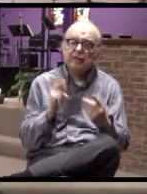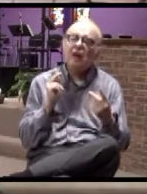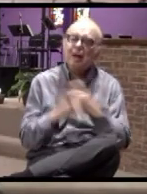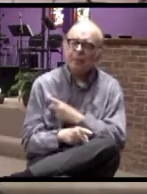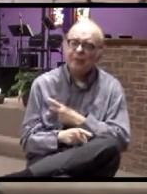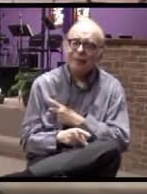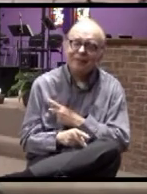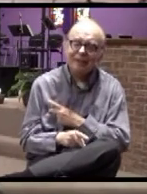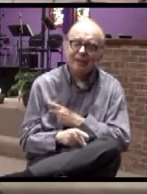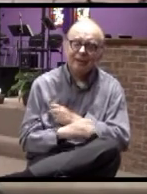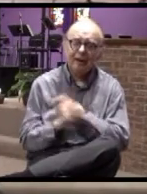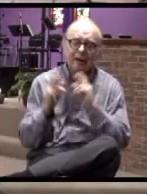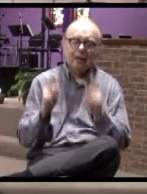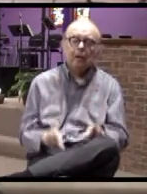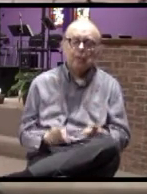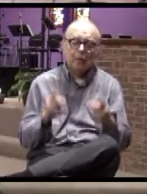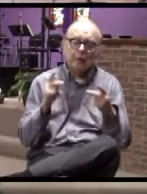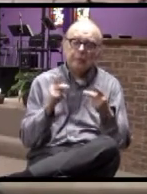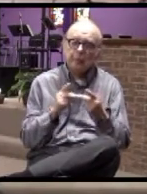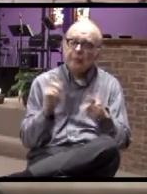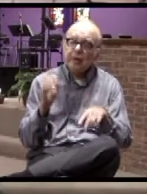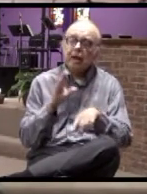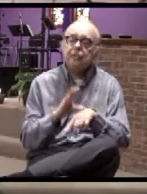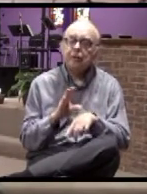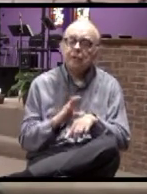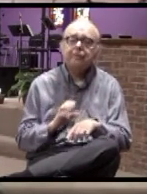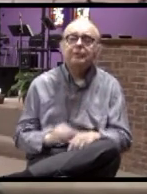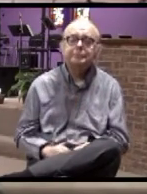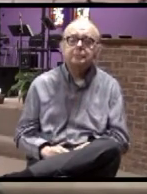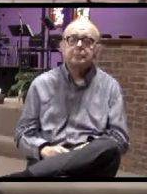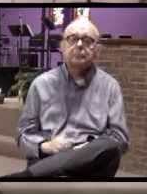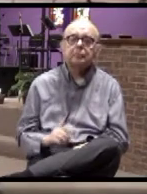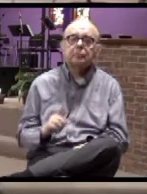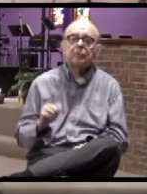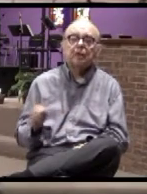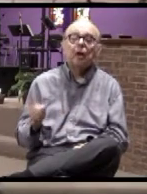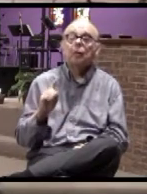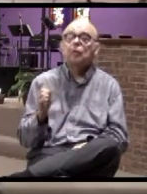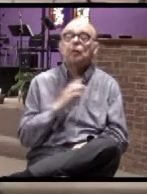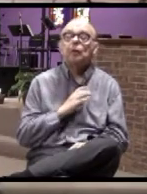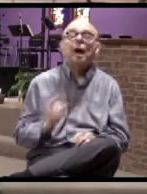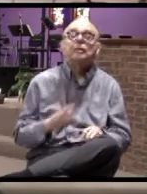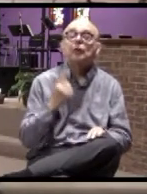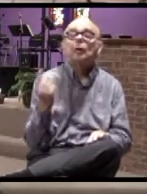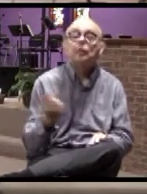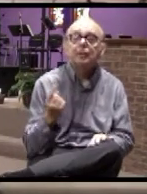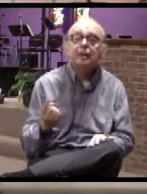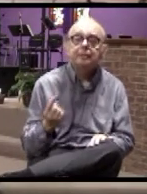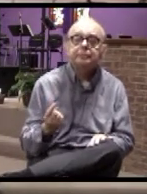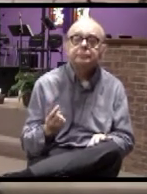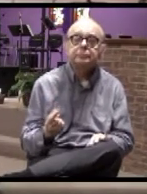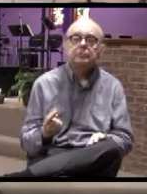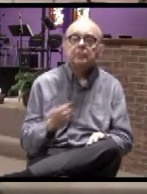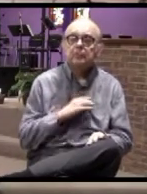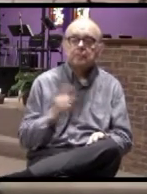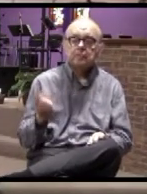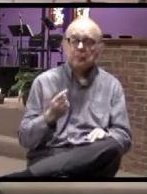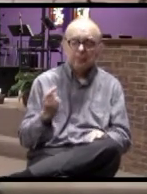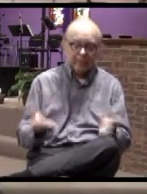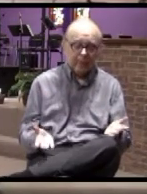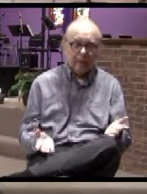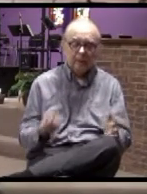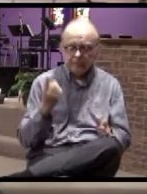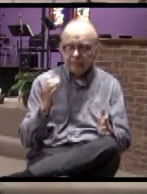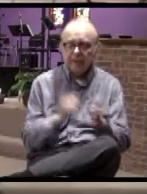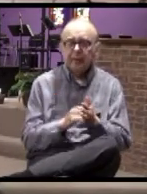Because there is no one perfect in church, just Christ, okay? He's the only one. He's here, I